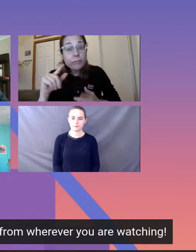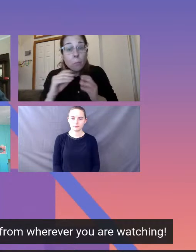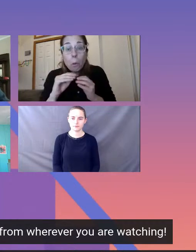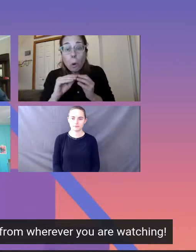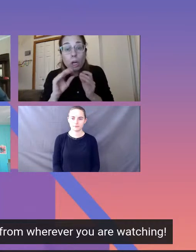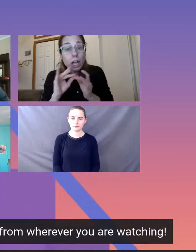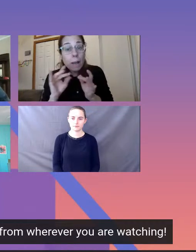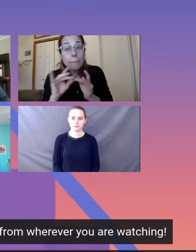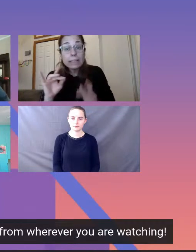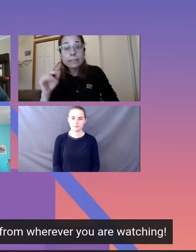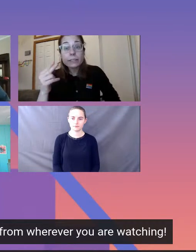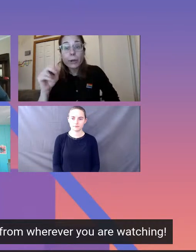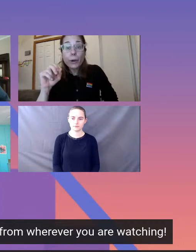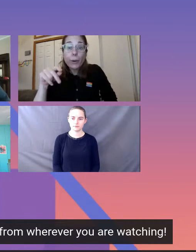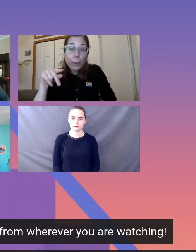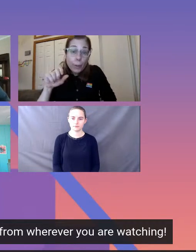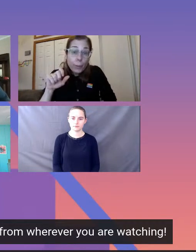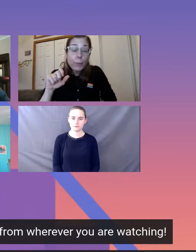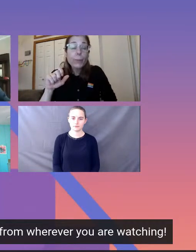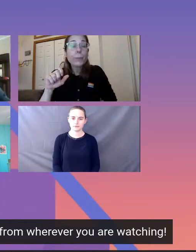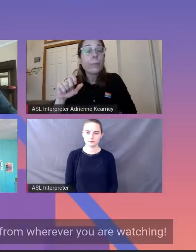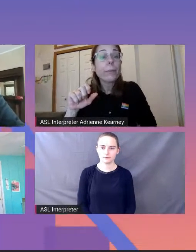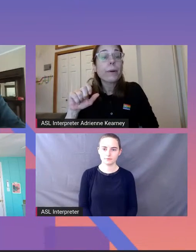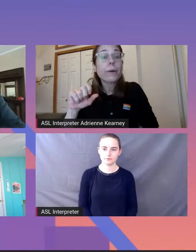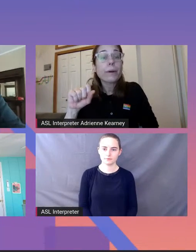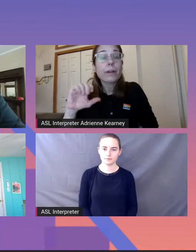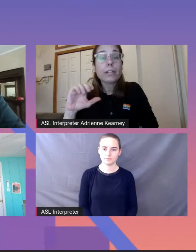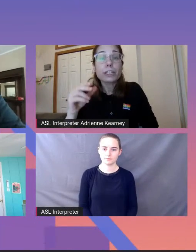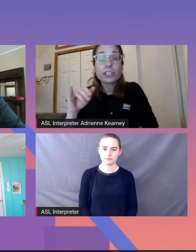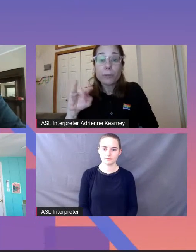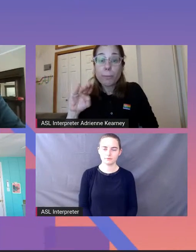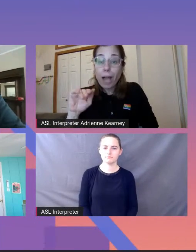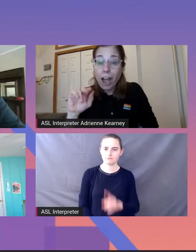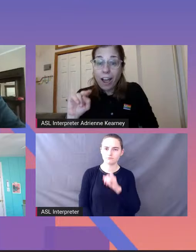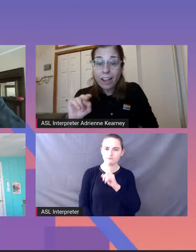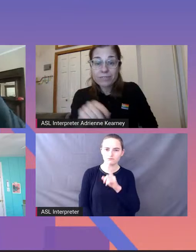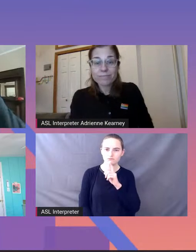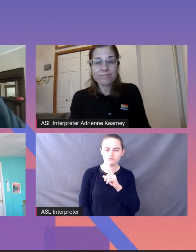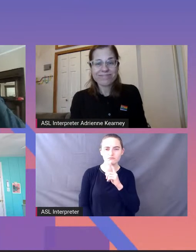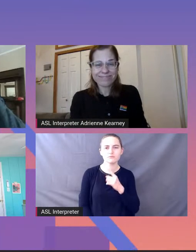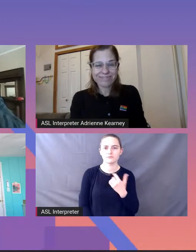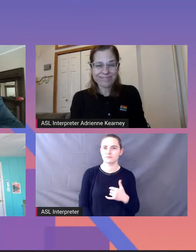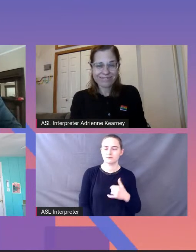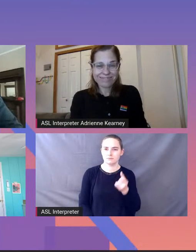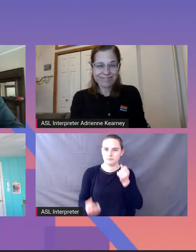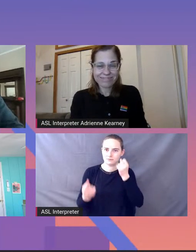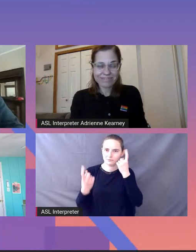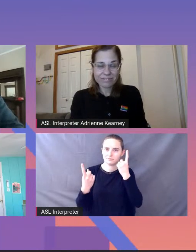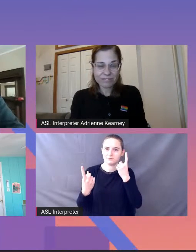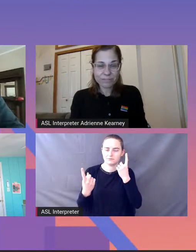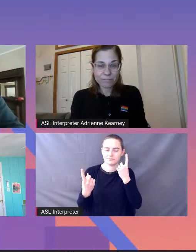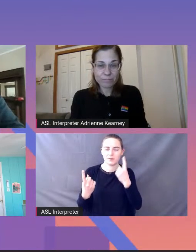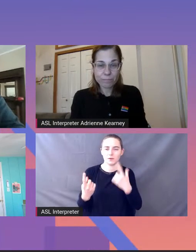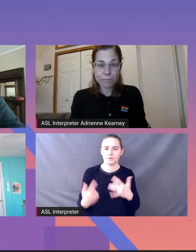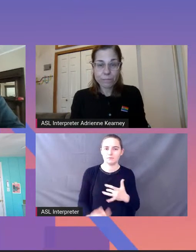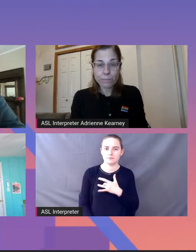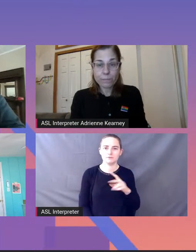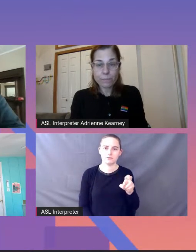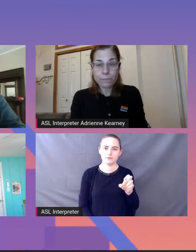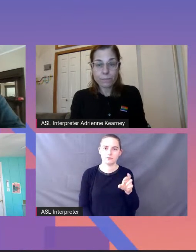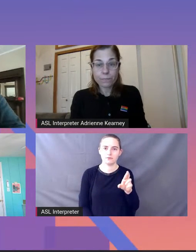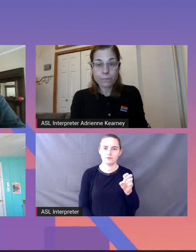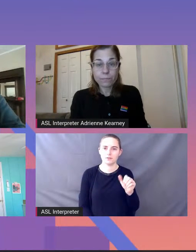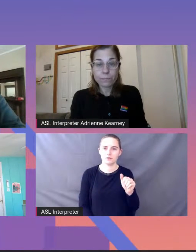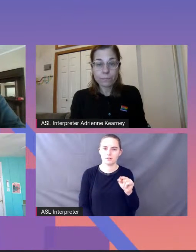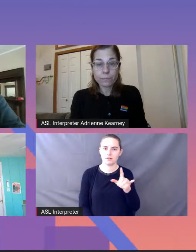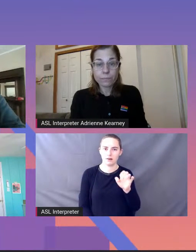in your own experience? Yeah, I can definitely relate to what Versatile said, because that is so important to sort of be the representation